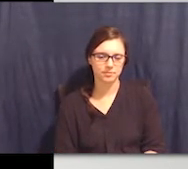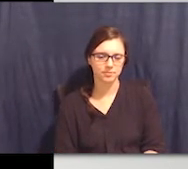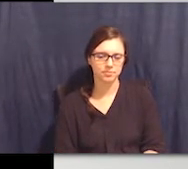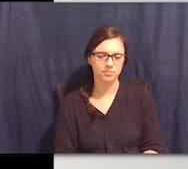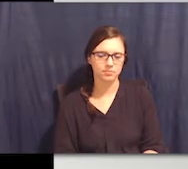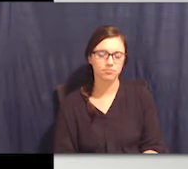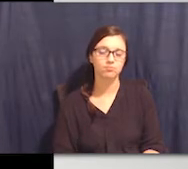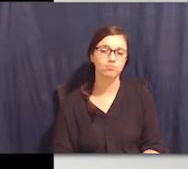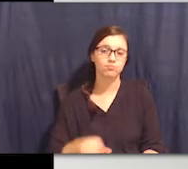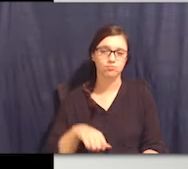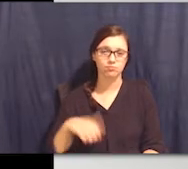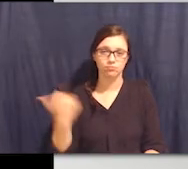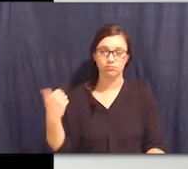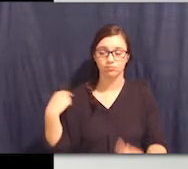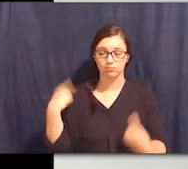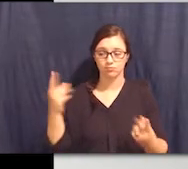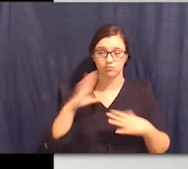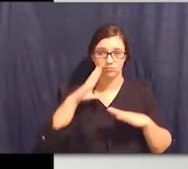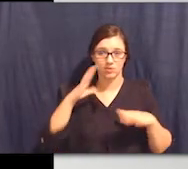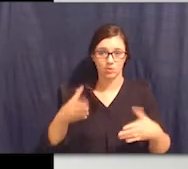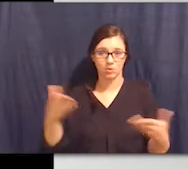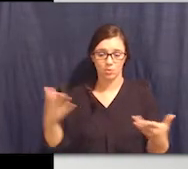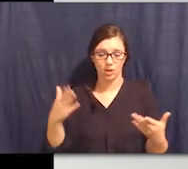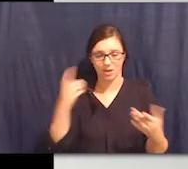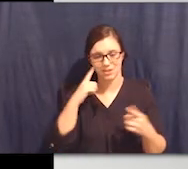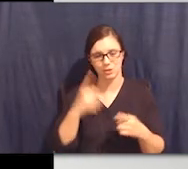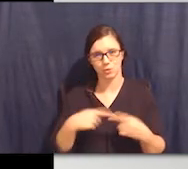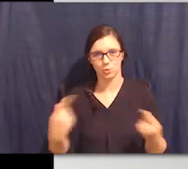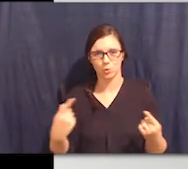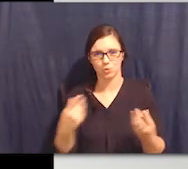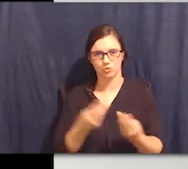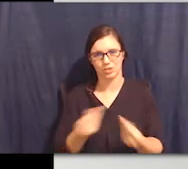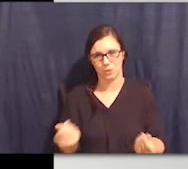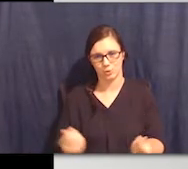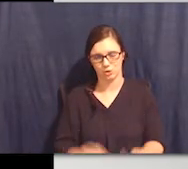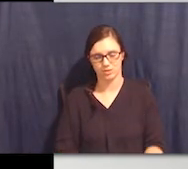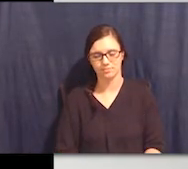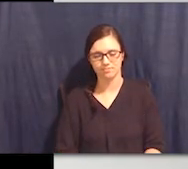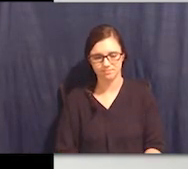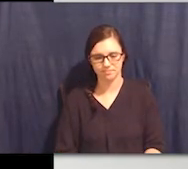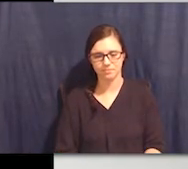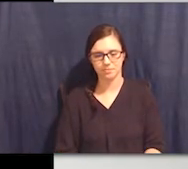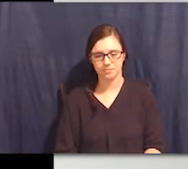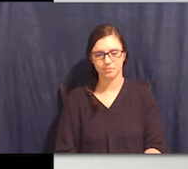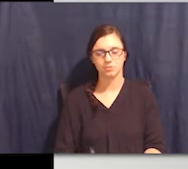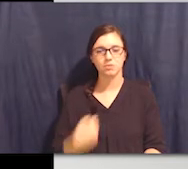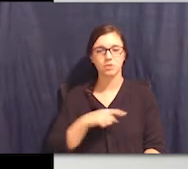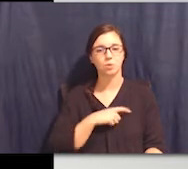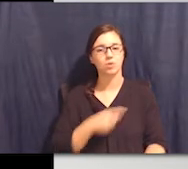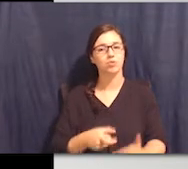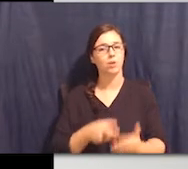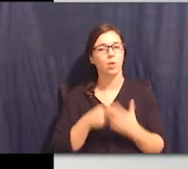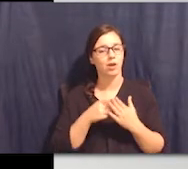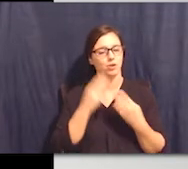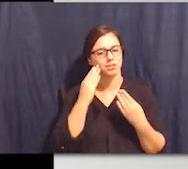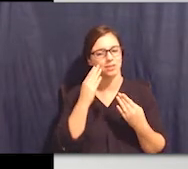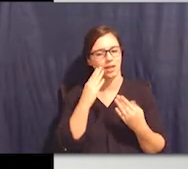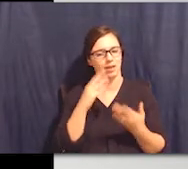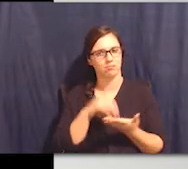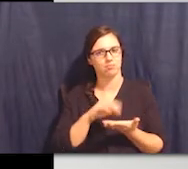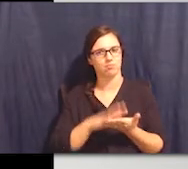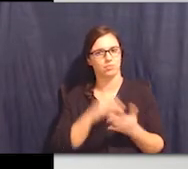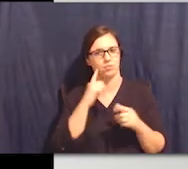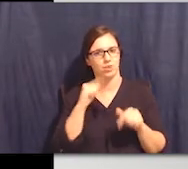Another thing that we've been focused on is dispute resolution. So we're required to take data on this as a